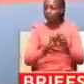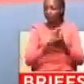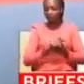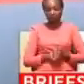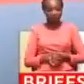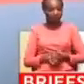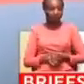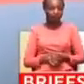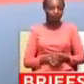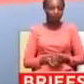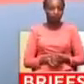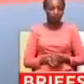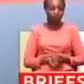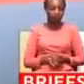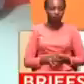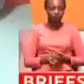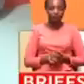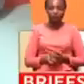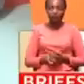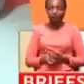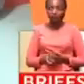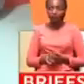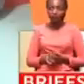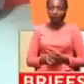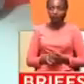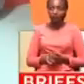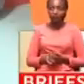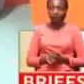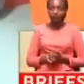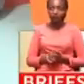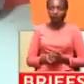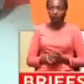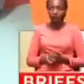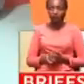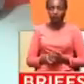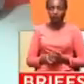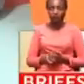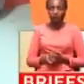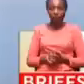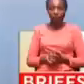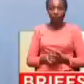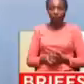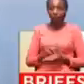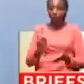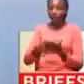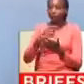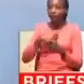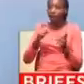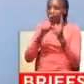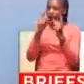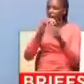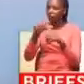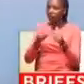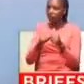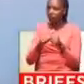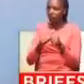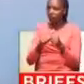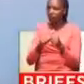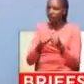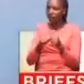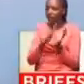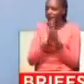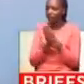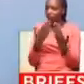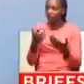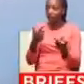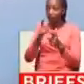like, well, he has a point. And I think why he's asking that is because you're in the showbiz industry. So, of course, there's the question of how valid is your story. But